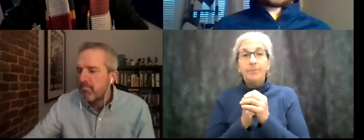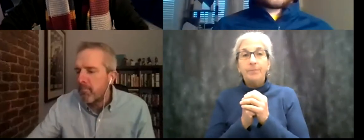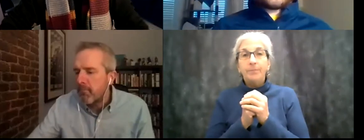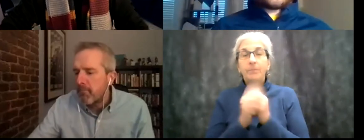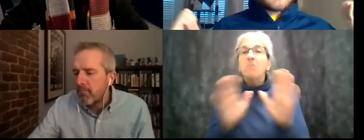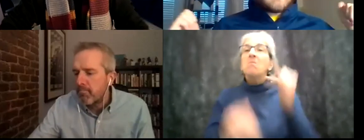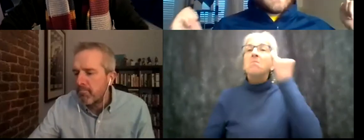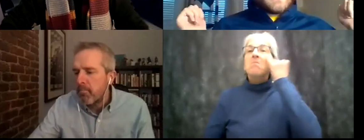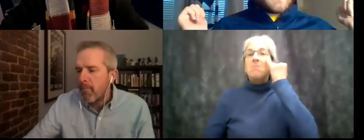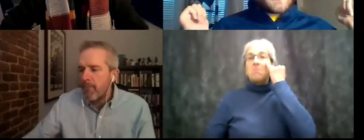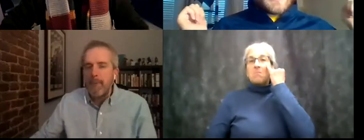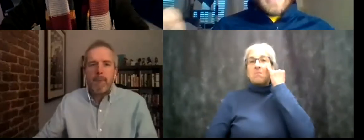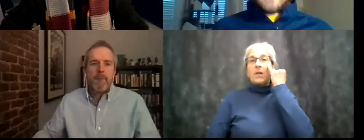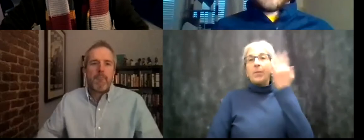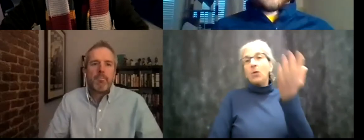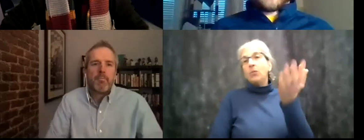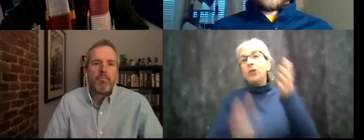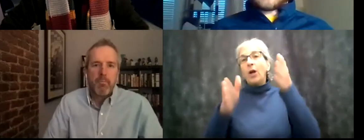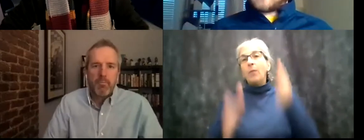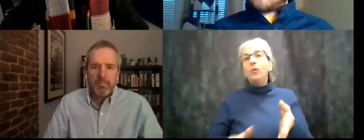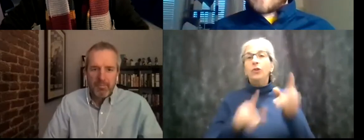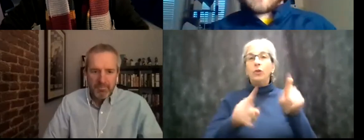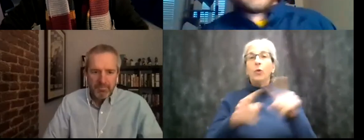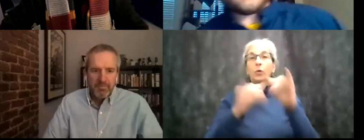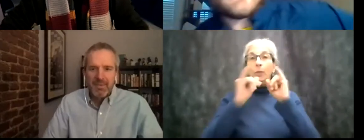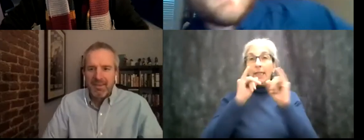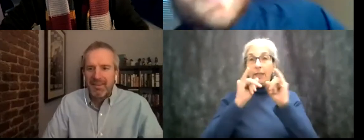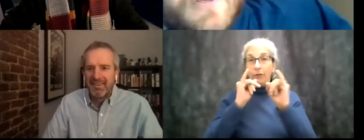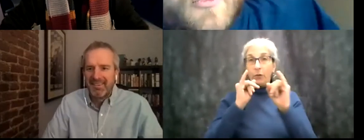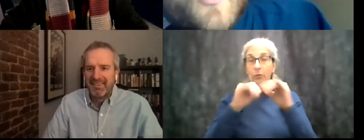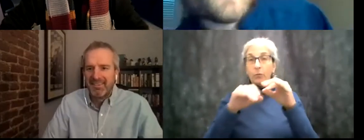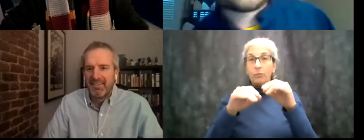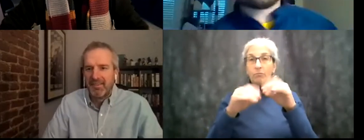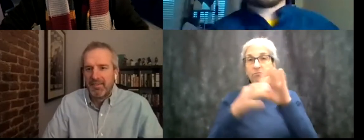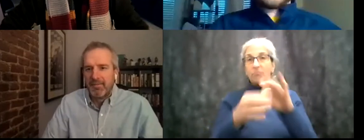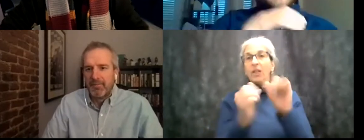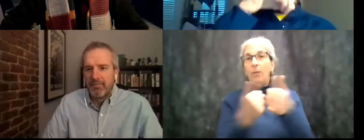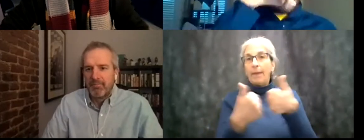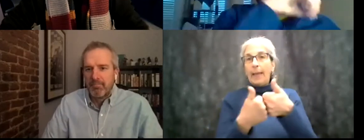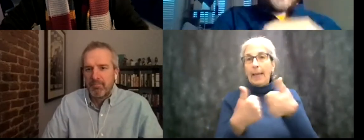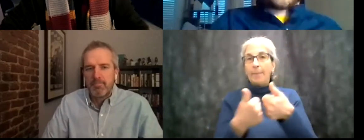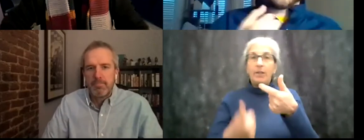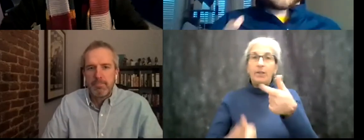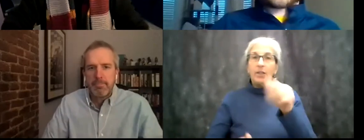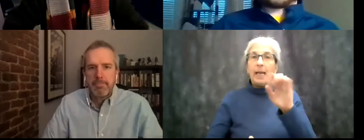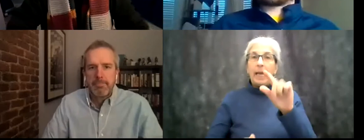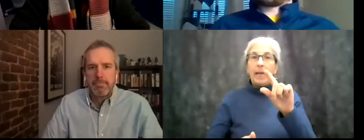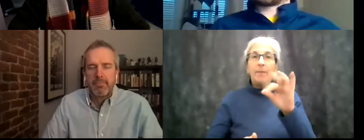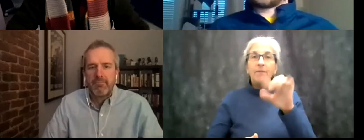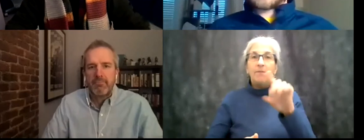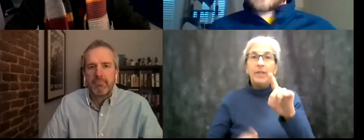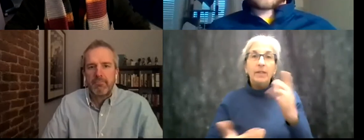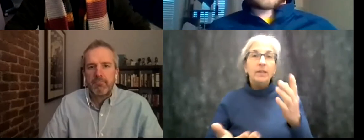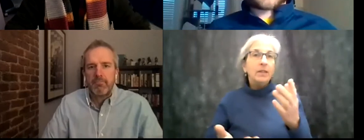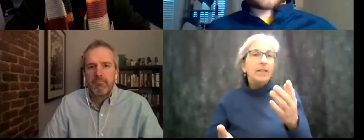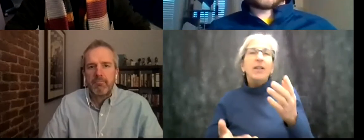let's say somebody is at an interview in the gaming field. What is like a manager or someone who's going to